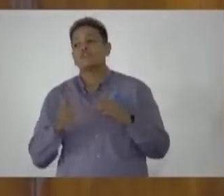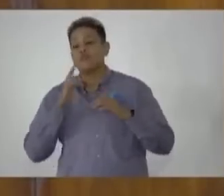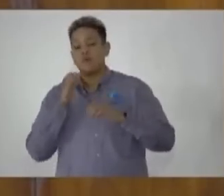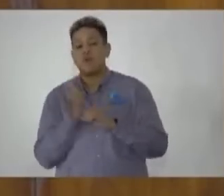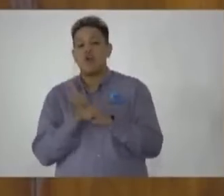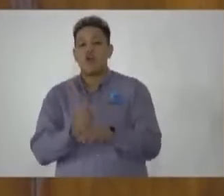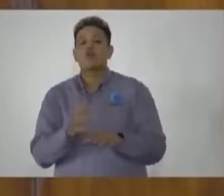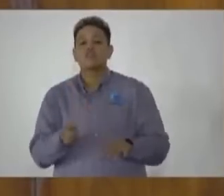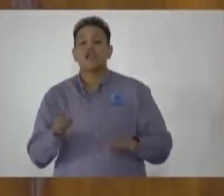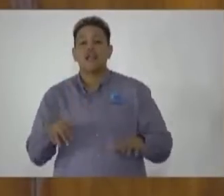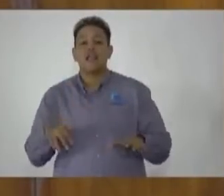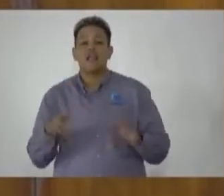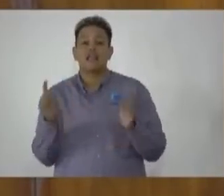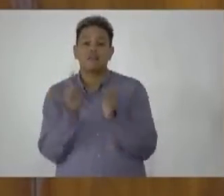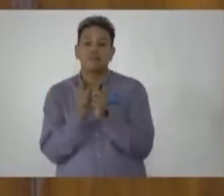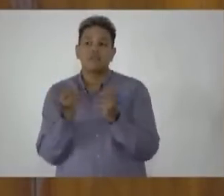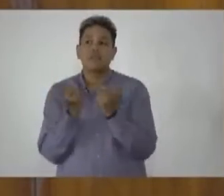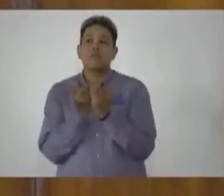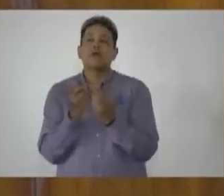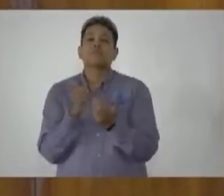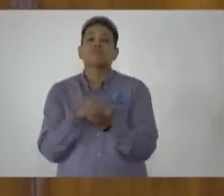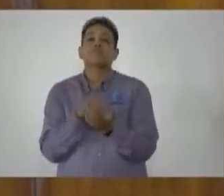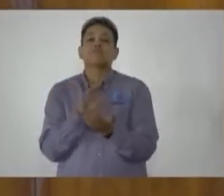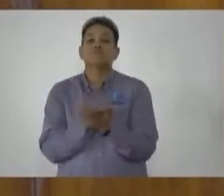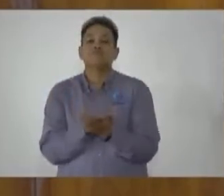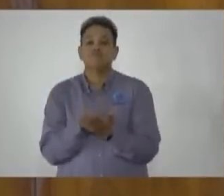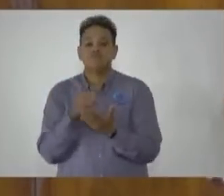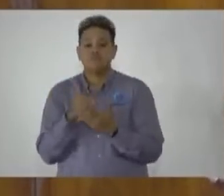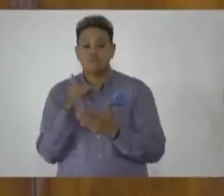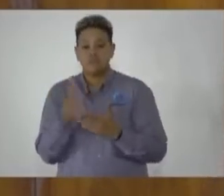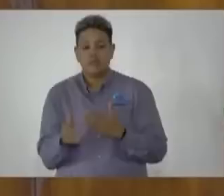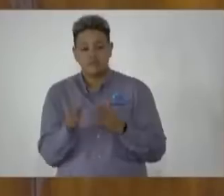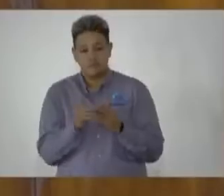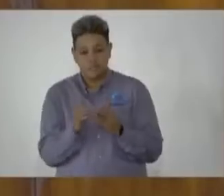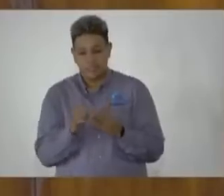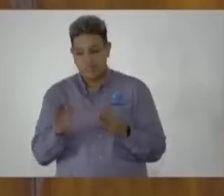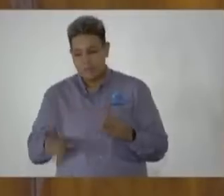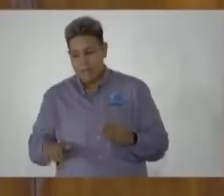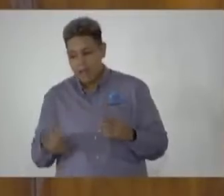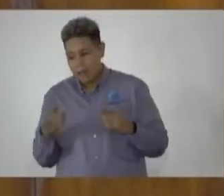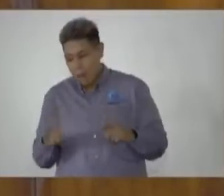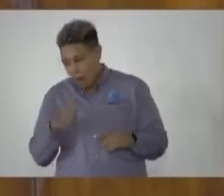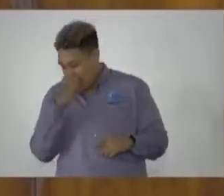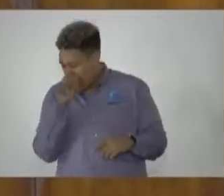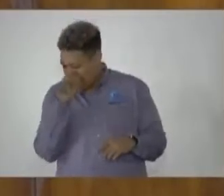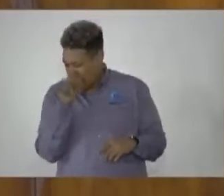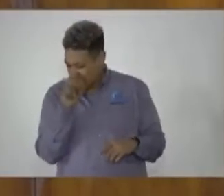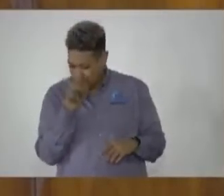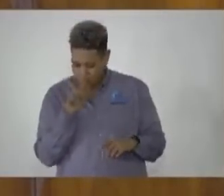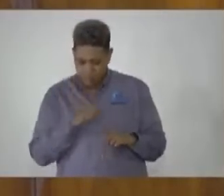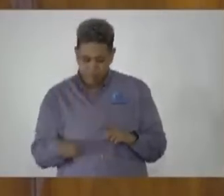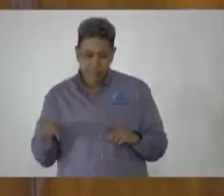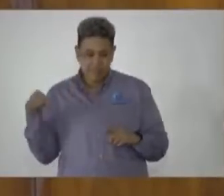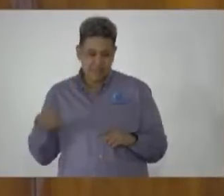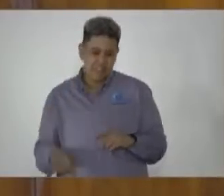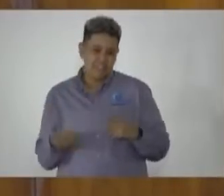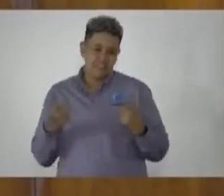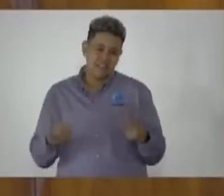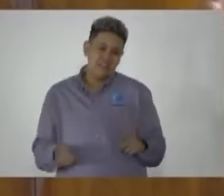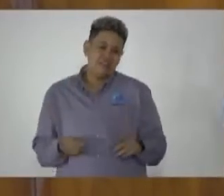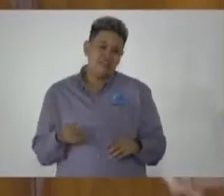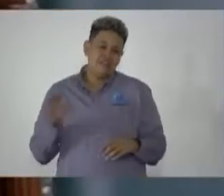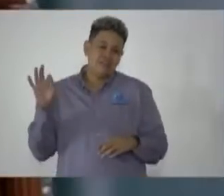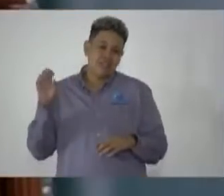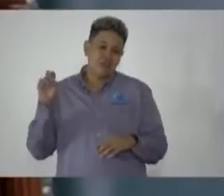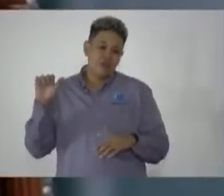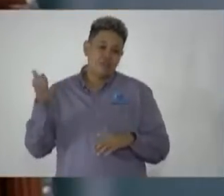it to not meet the next sitting of Parliament, but instead take 9